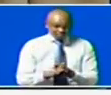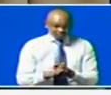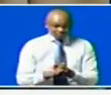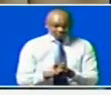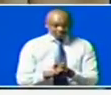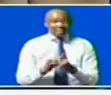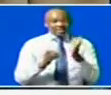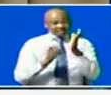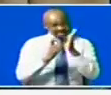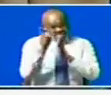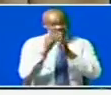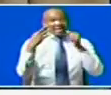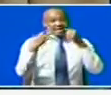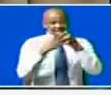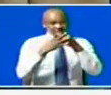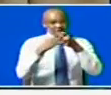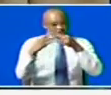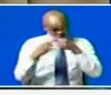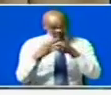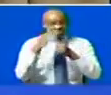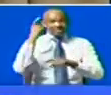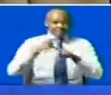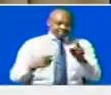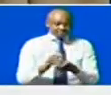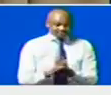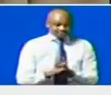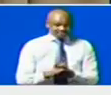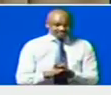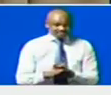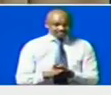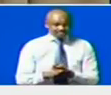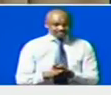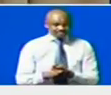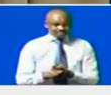on the 8th of August of this year.